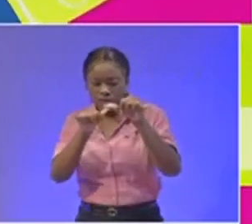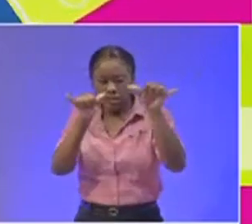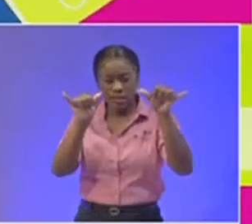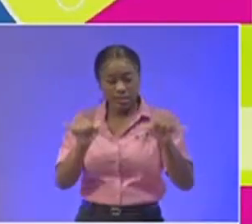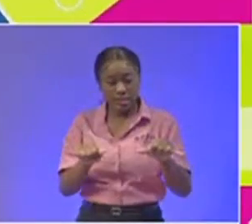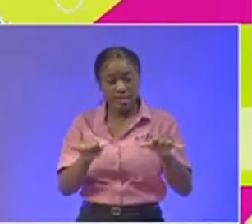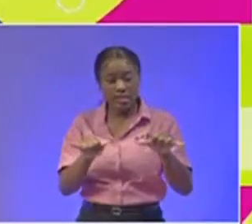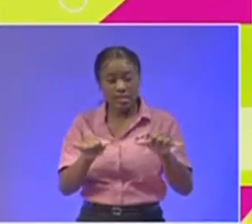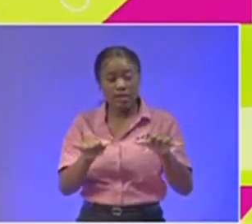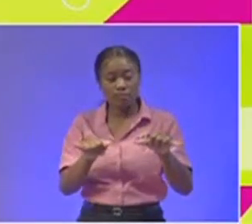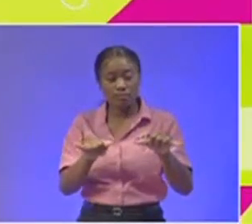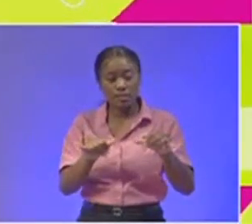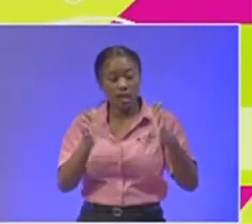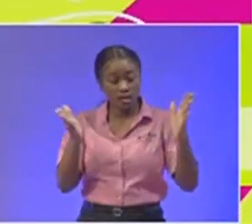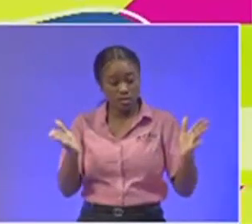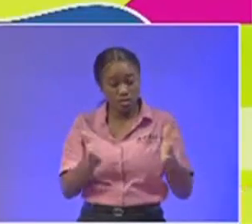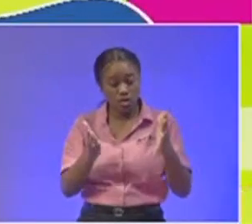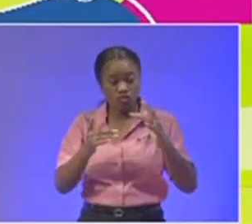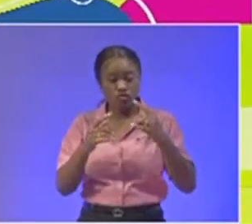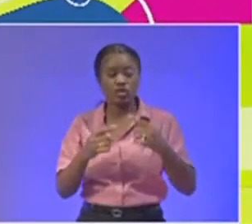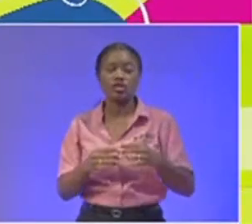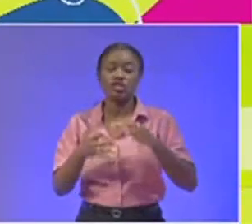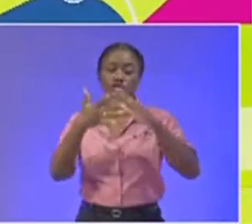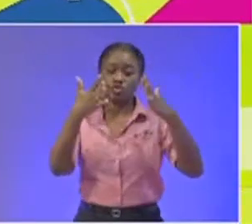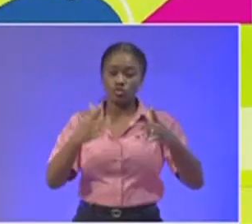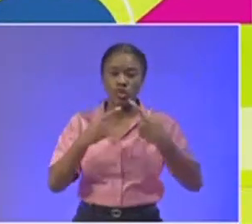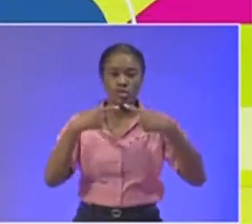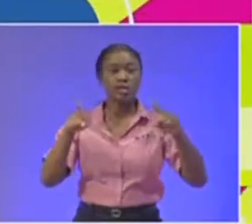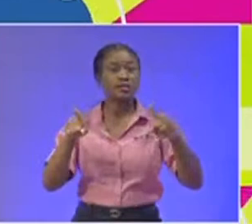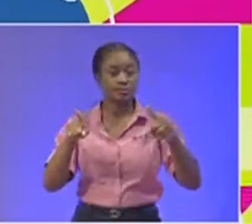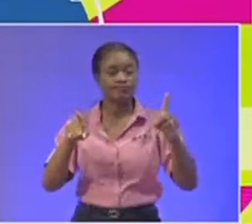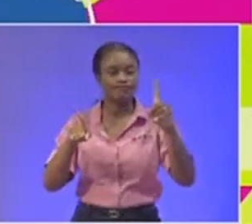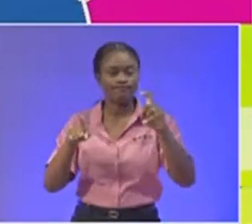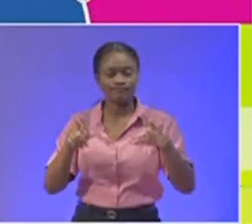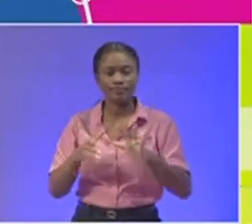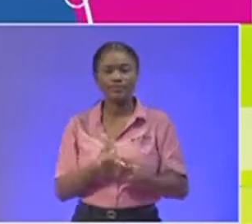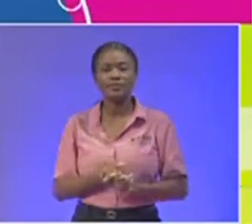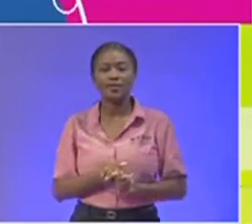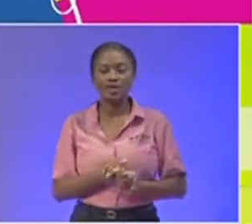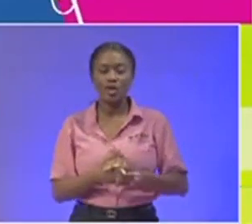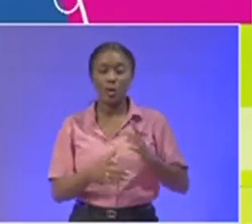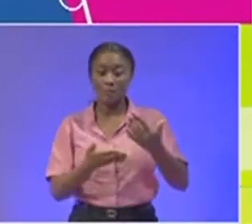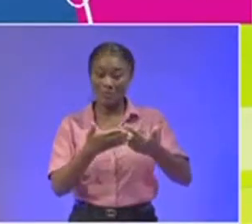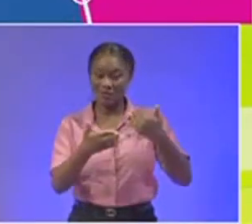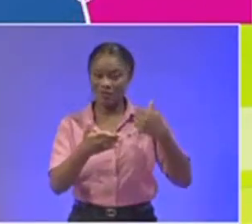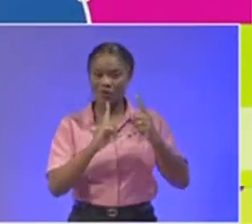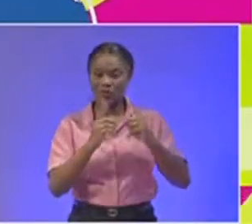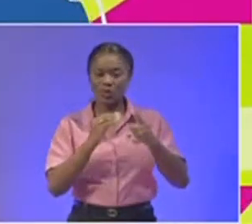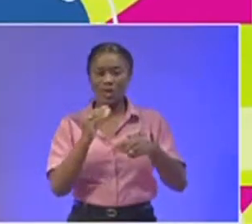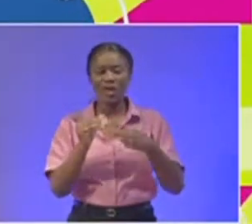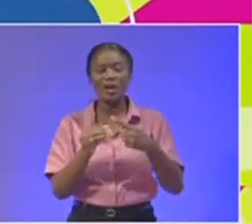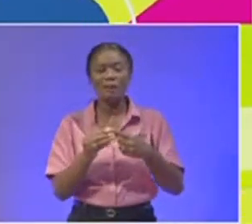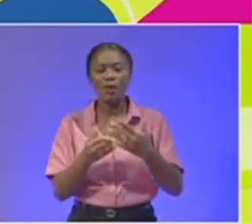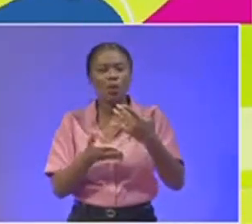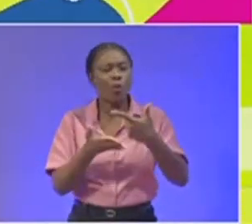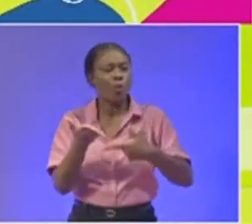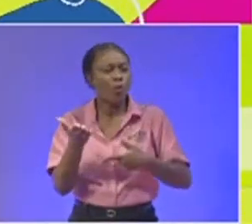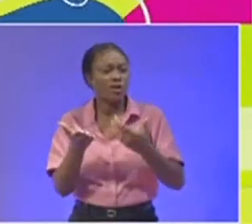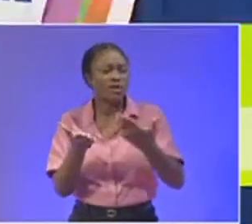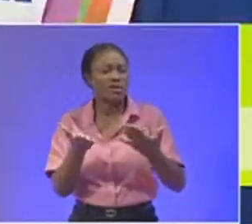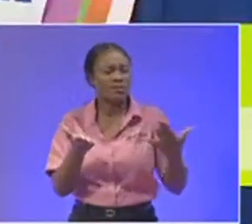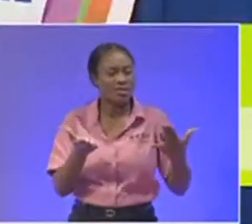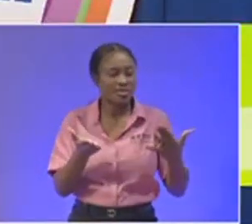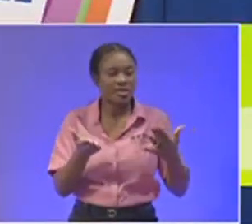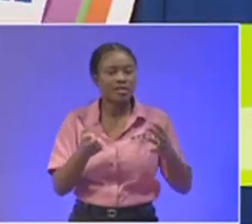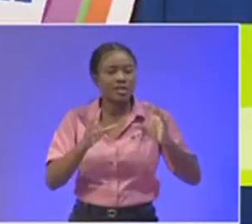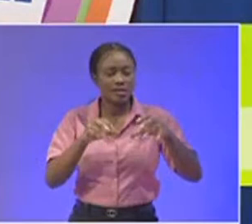enable student success? And I guess that also ties into the conversation that we were having earlier. What are some of those things that you